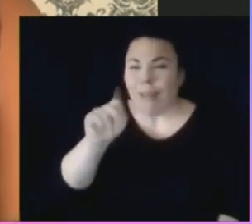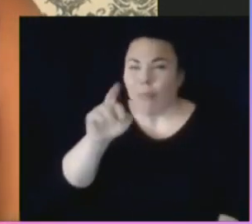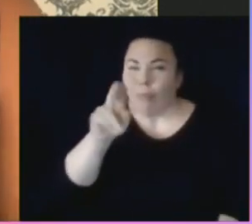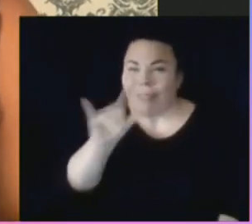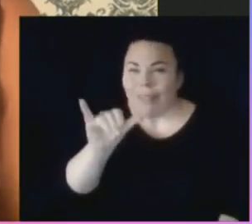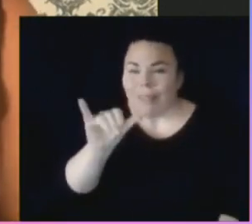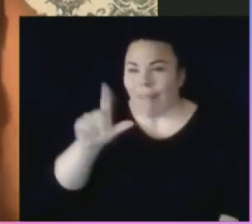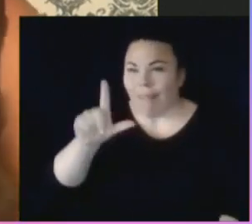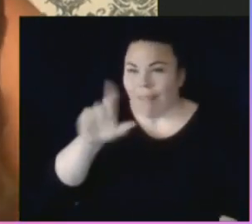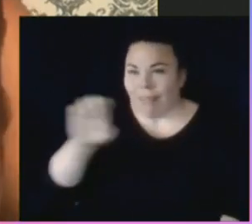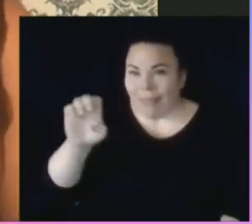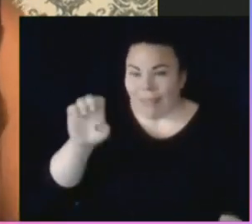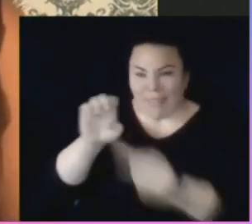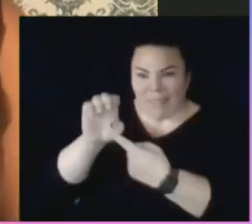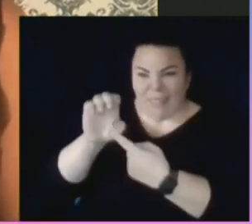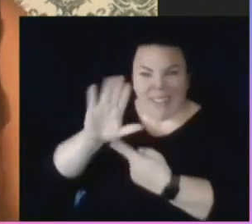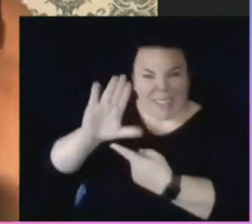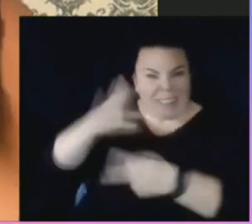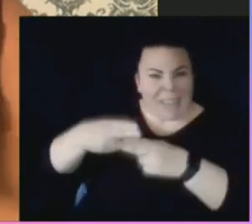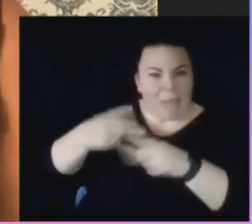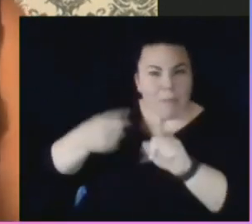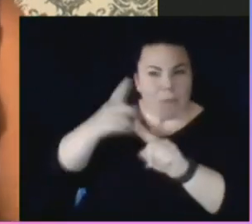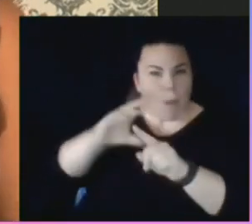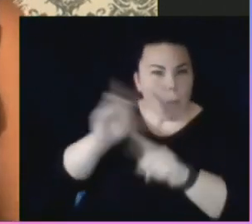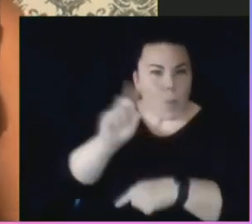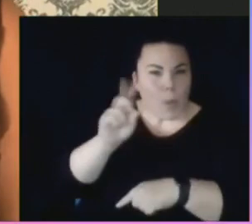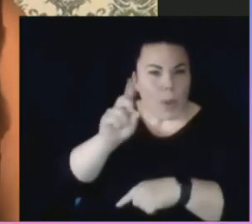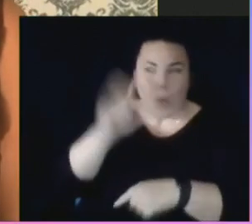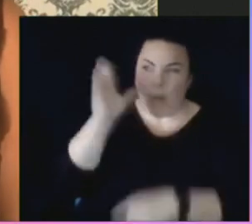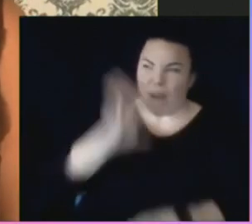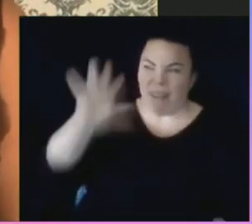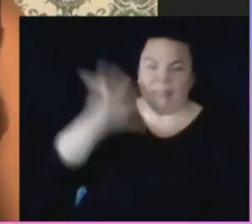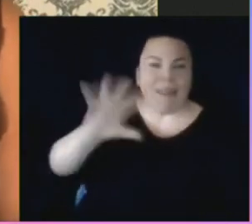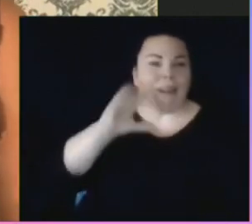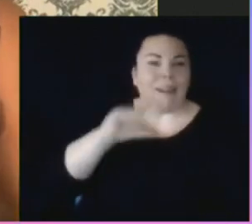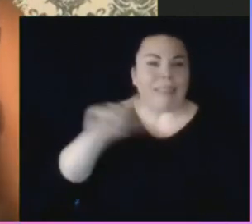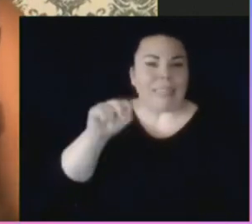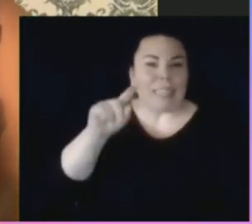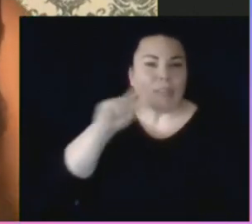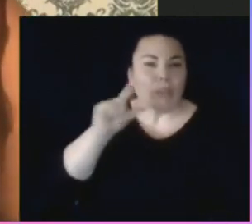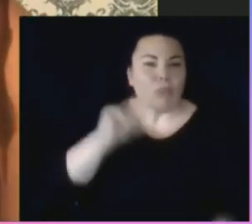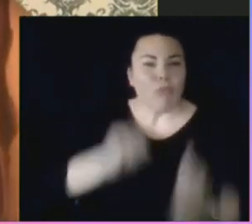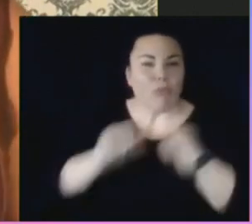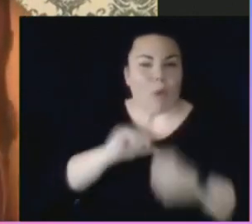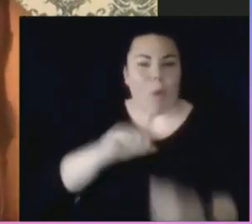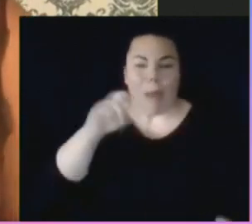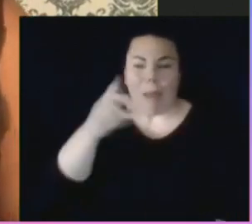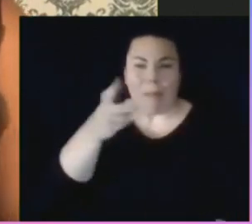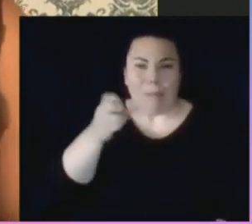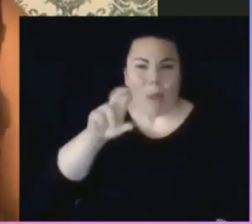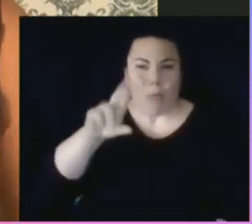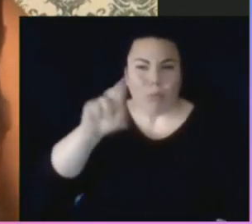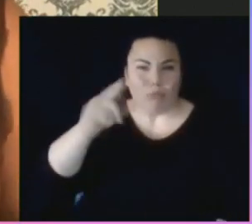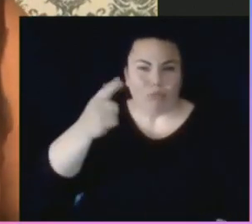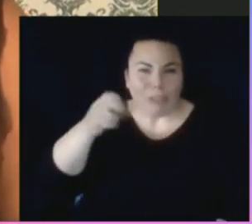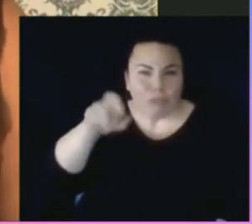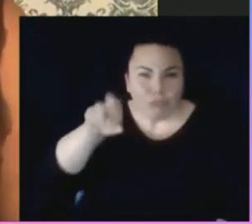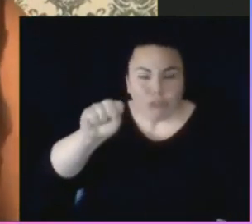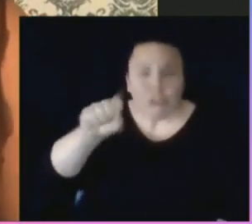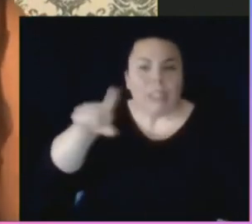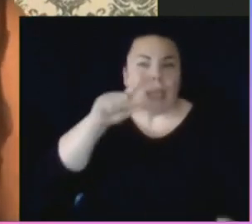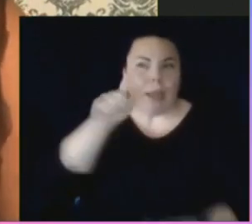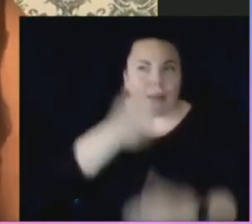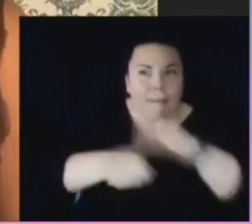hid it until she was 30, but something that was inculcated in her as a child. It's just this whole thing of the way in which creativity